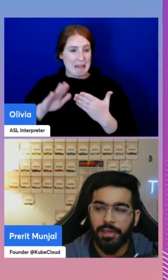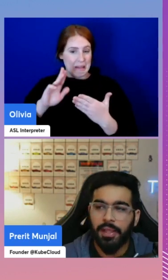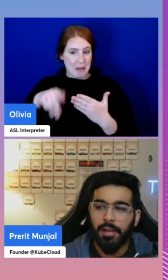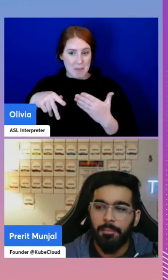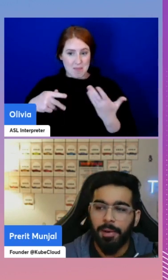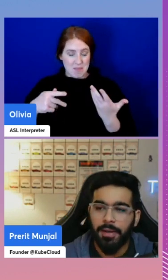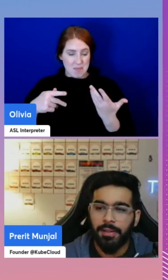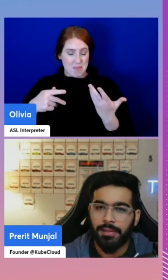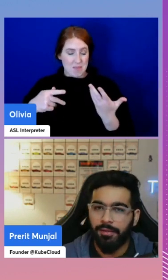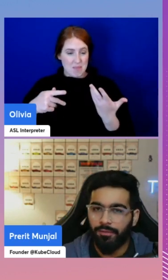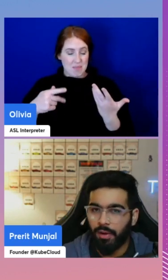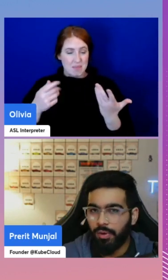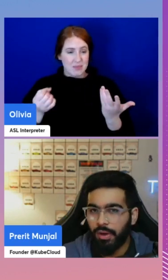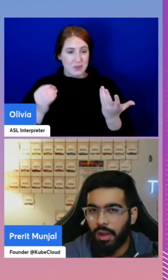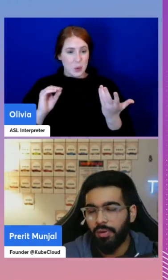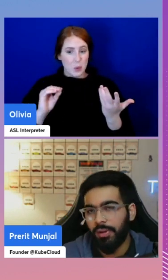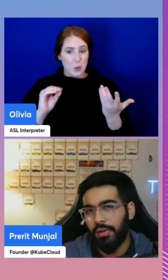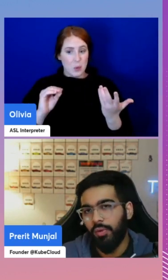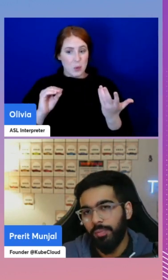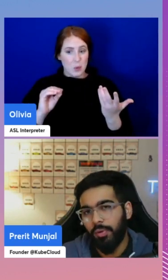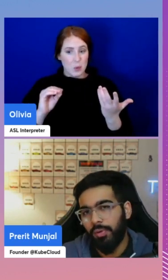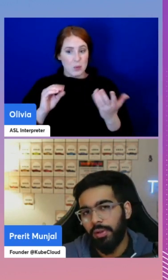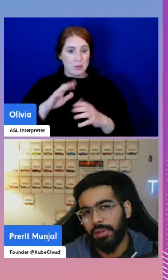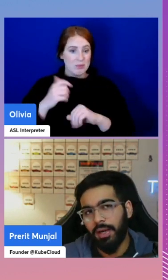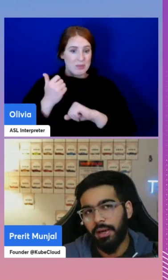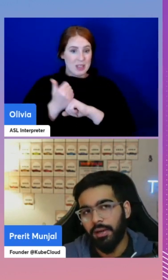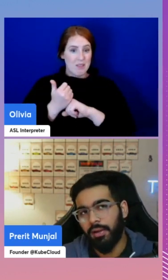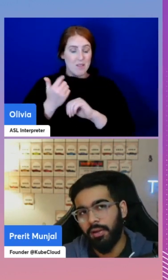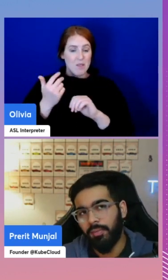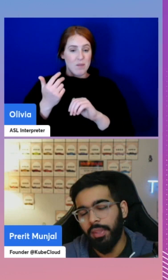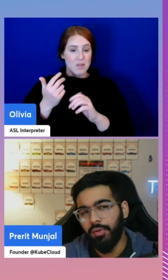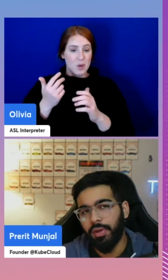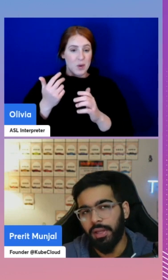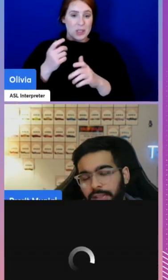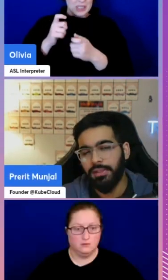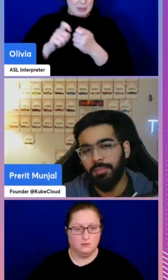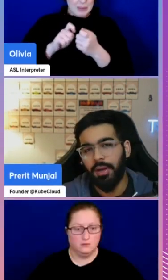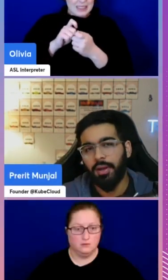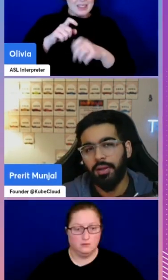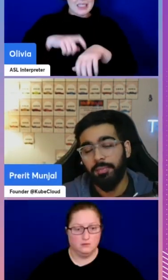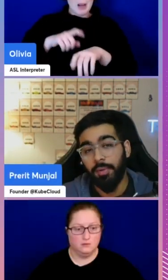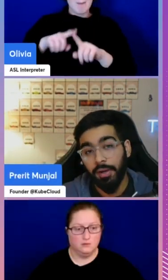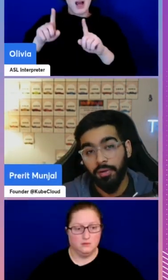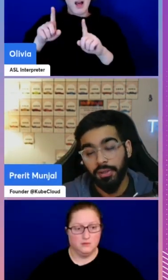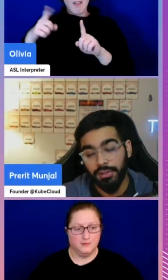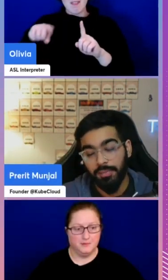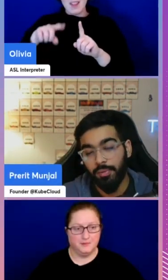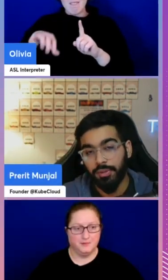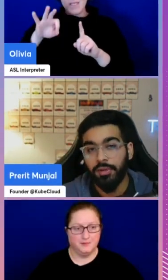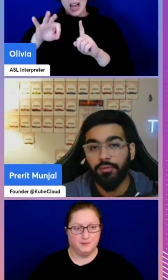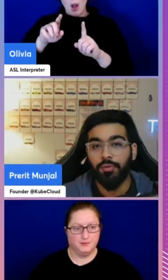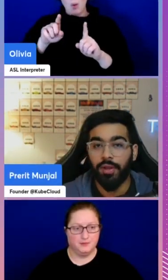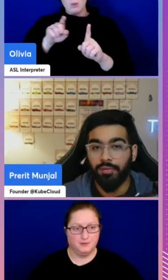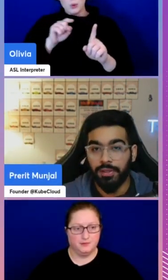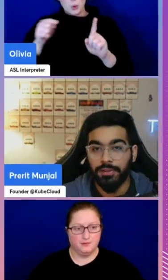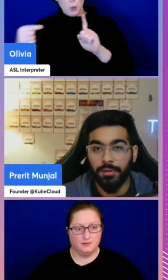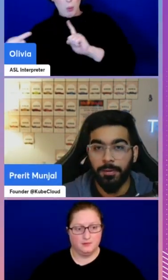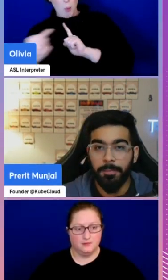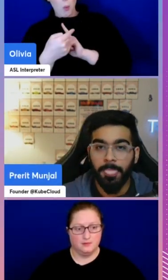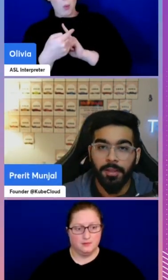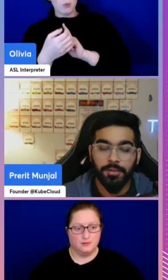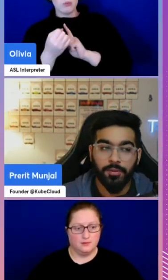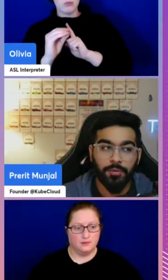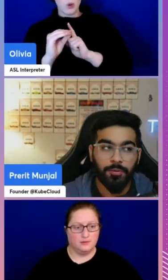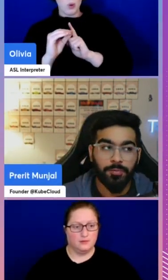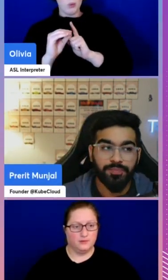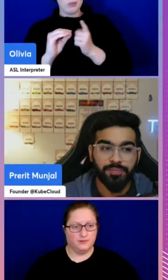hours, right? But they found out a loophole that they utilized the particular same project for 5 hours.